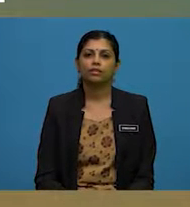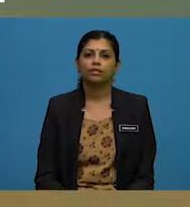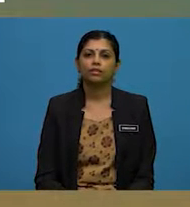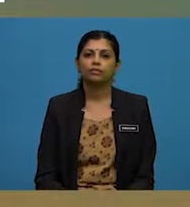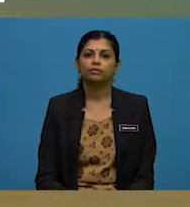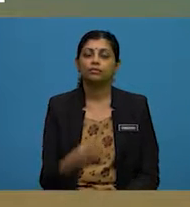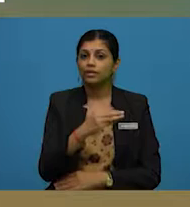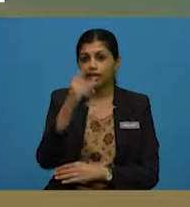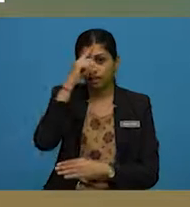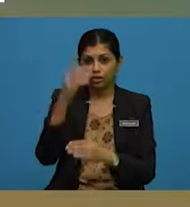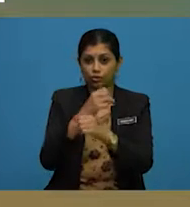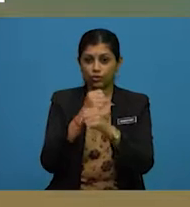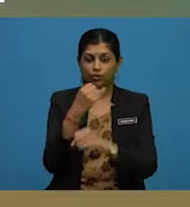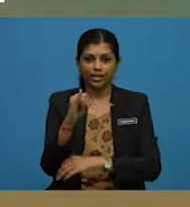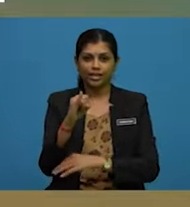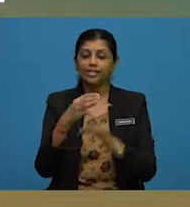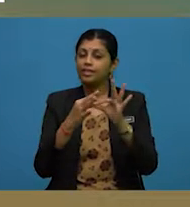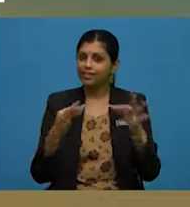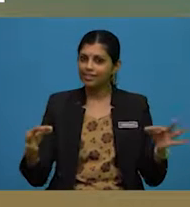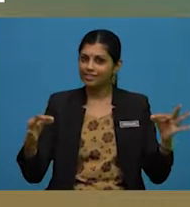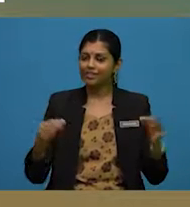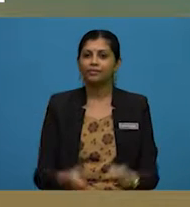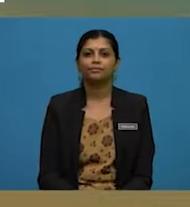and concluding sentence.